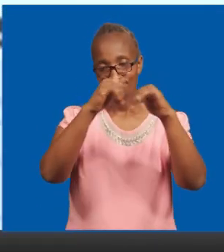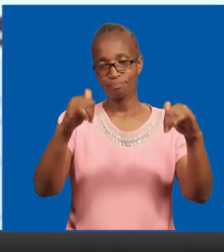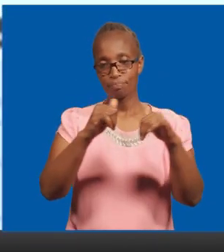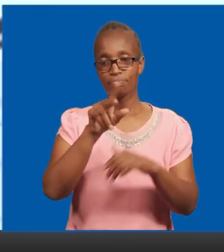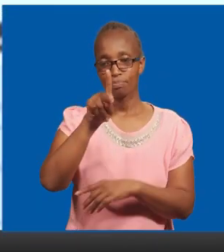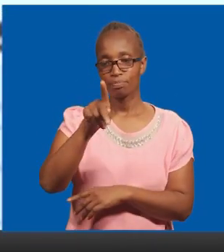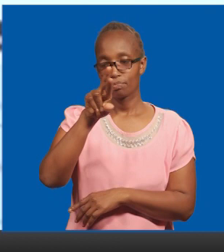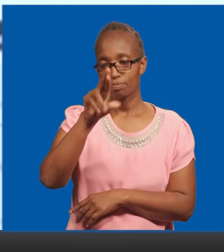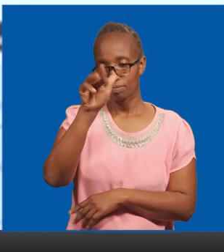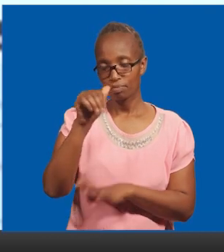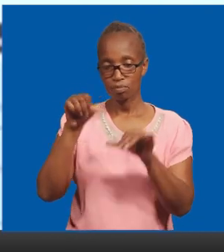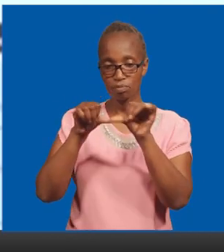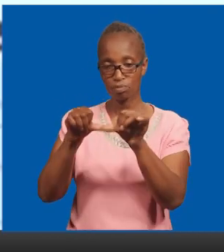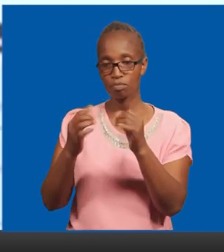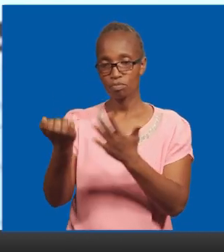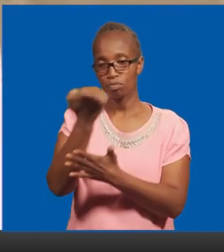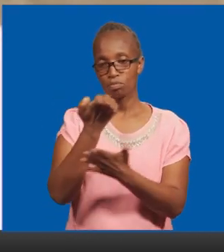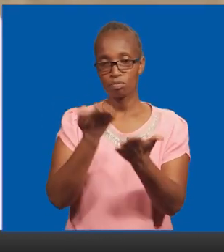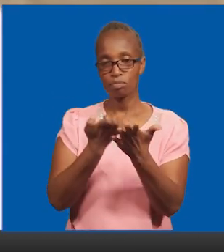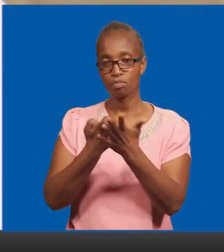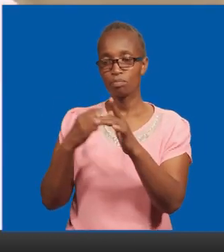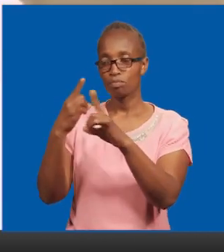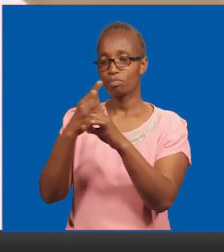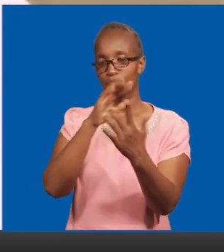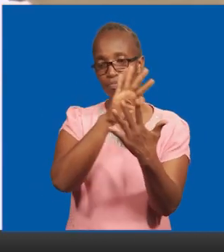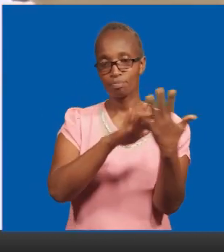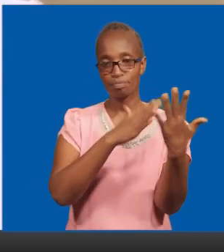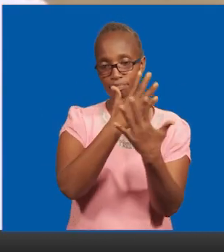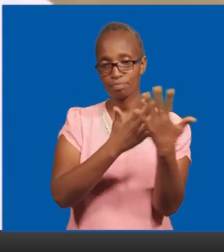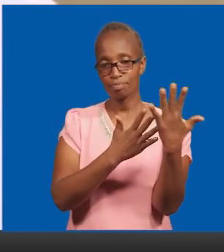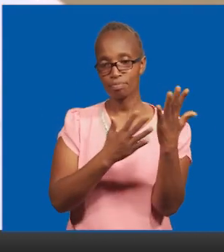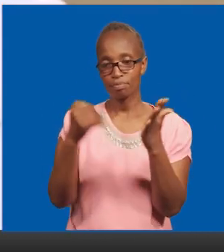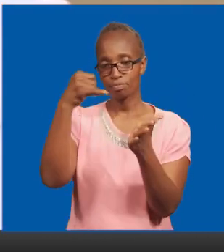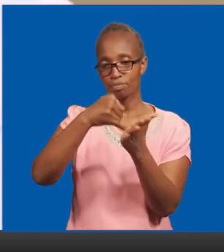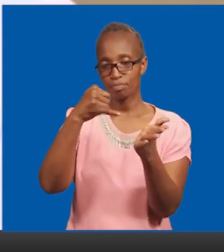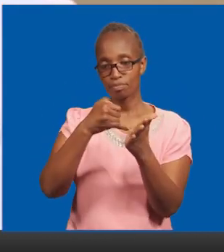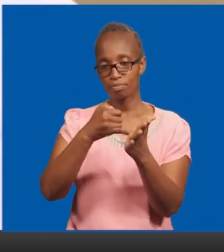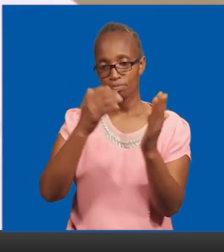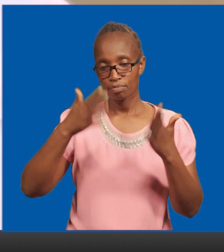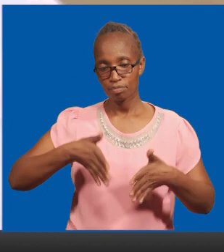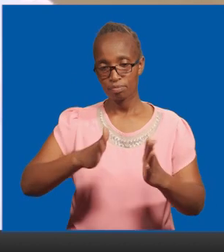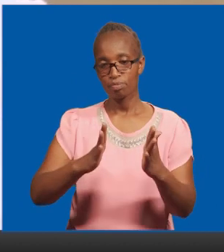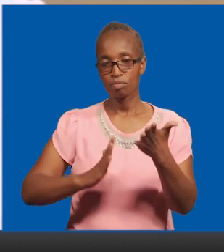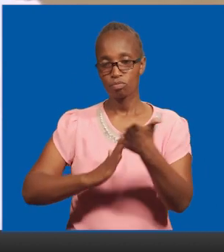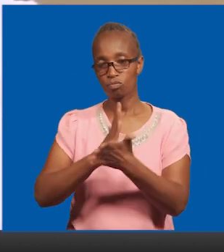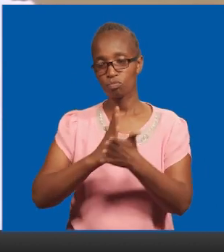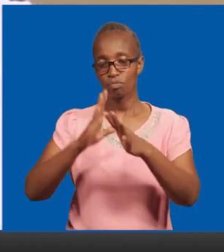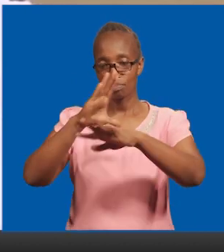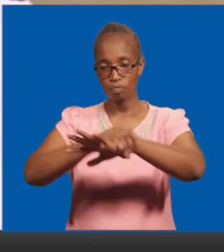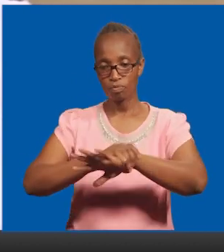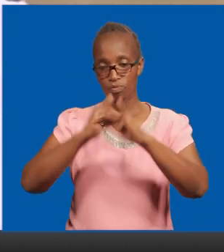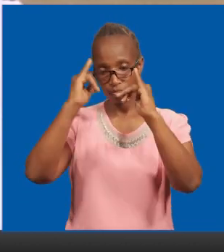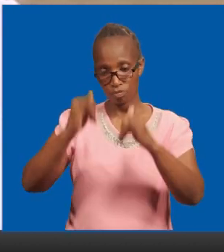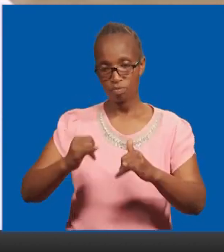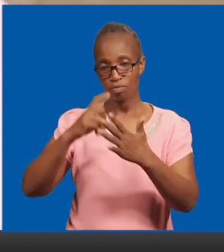ikilenga kuziba mianya hiyo. KRA will therefore continue to employ strategies, including expansion of the